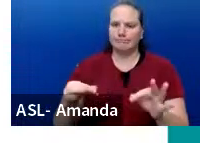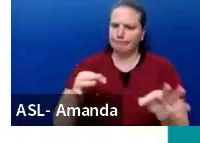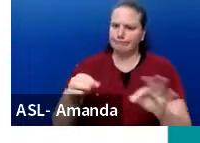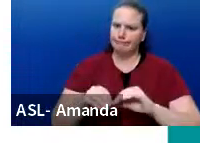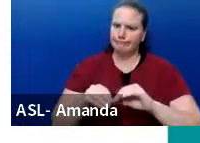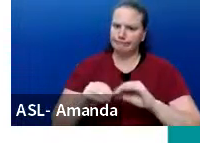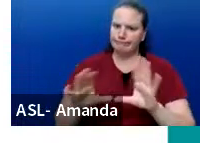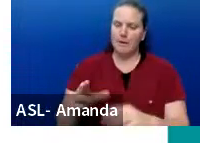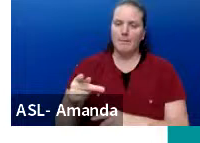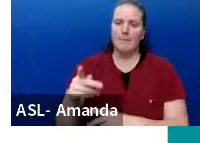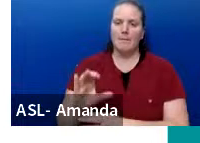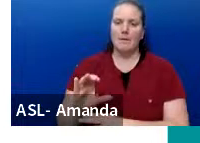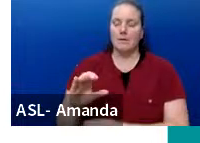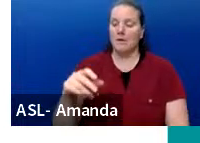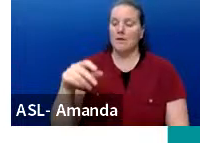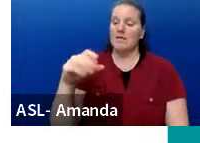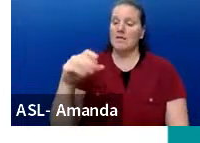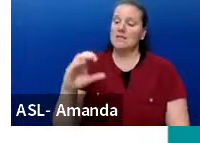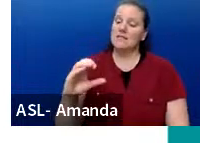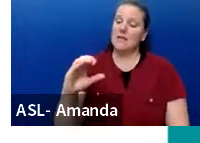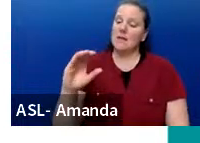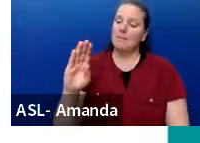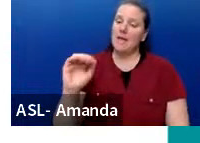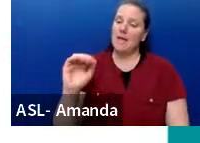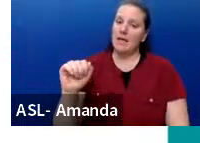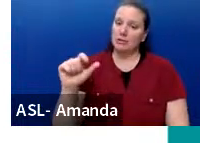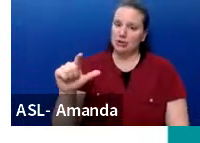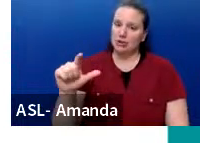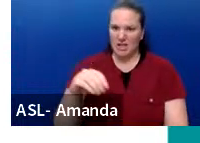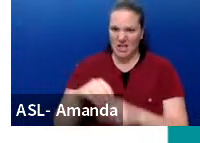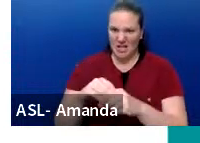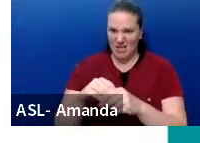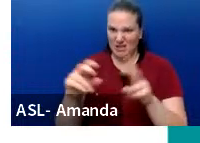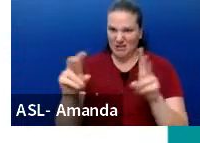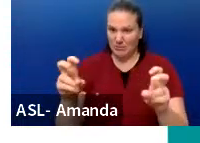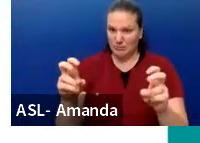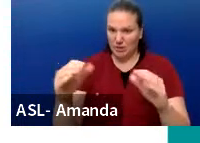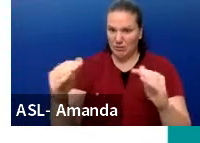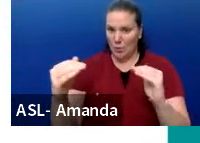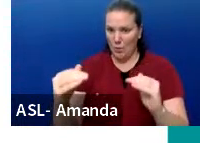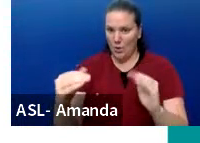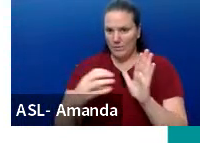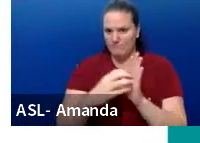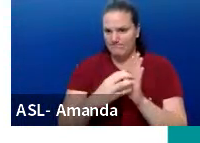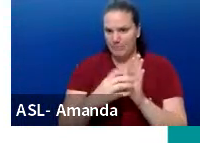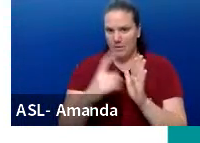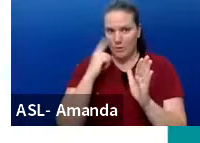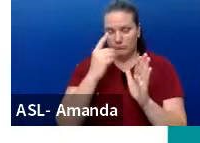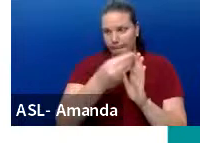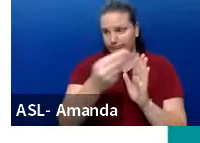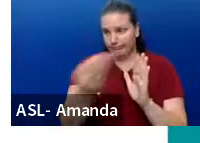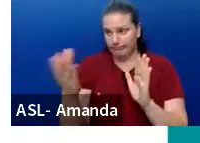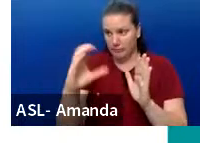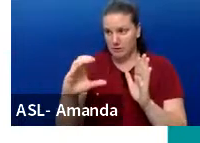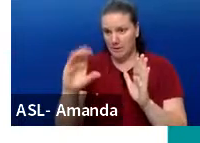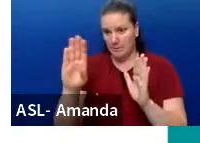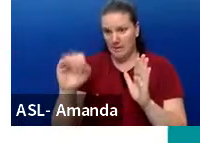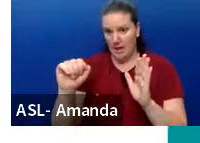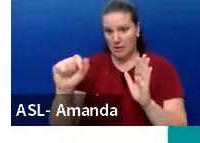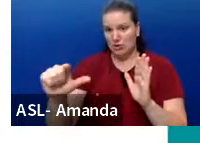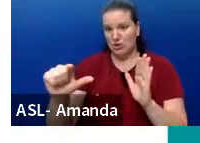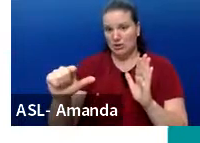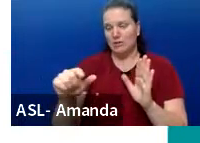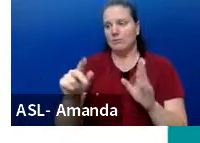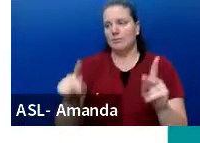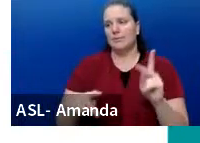CBAG Public Comment in the subject line or in the body of the message for them to be identified and distributed to CBAG members. All